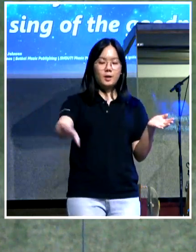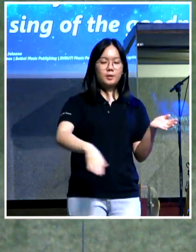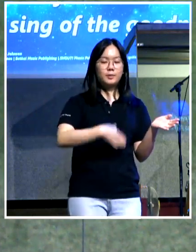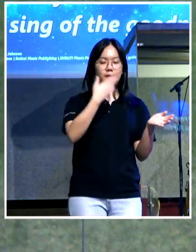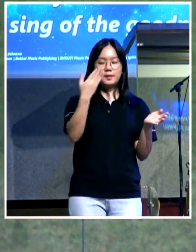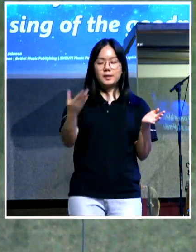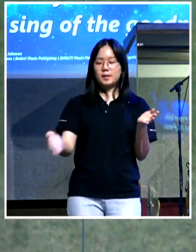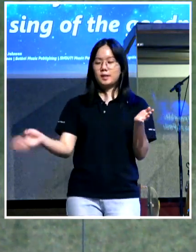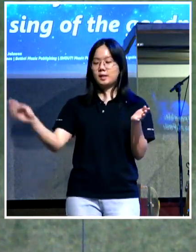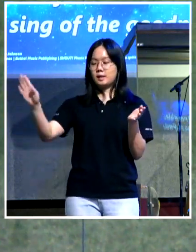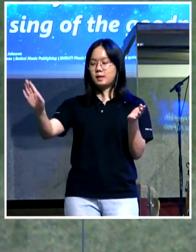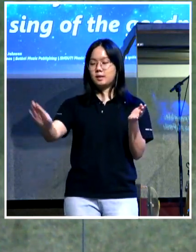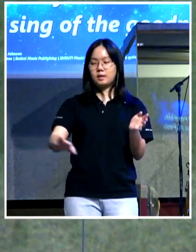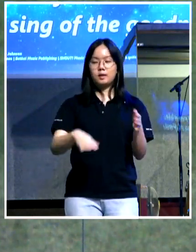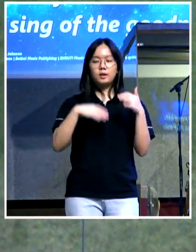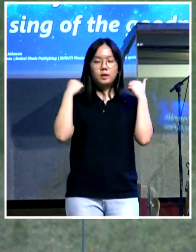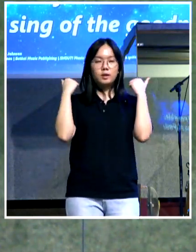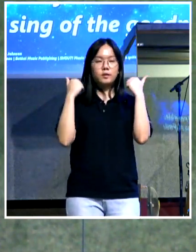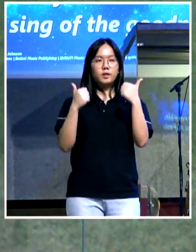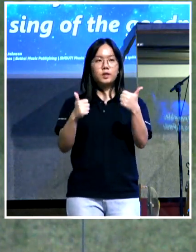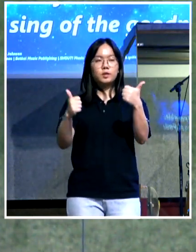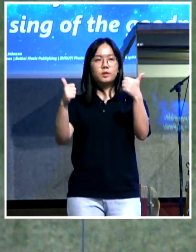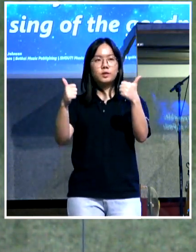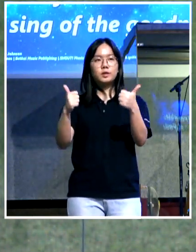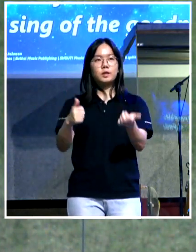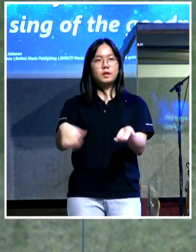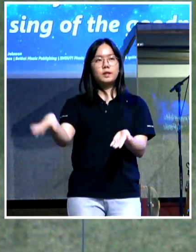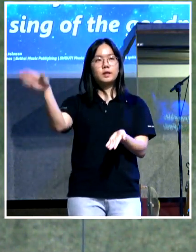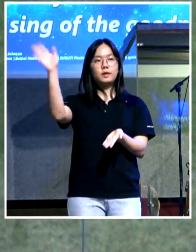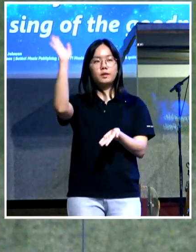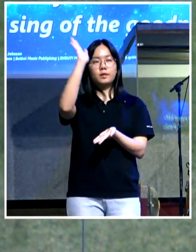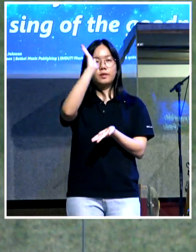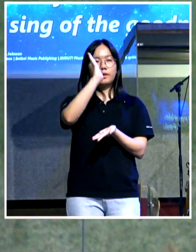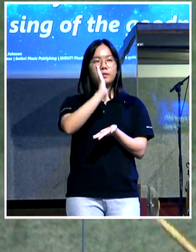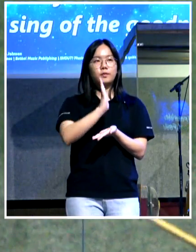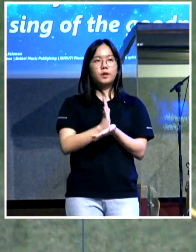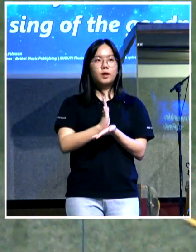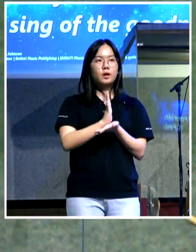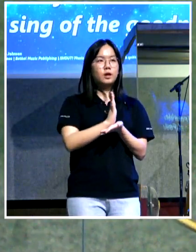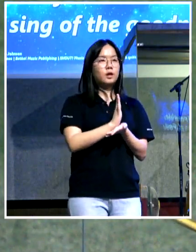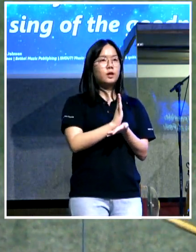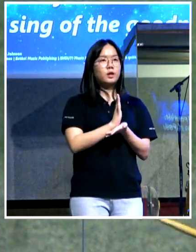I will sing of the goodness of